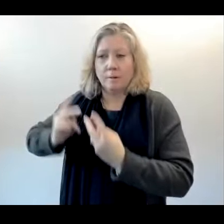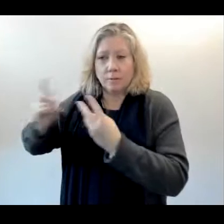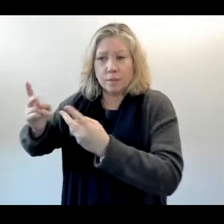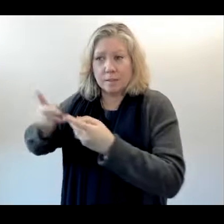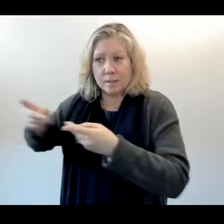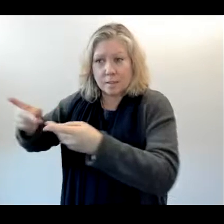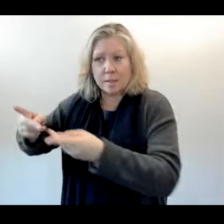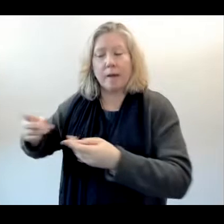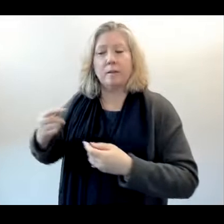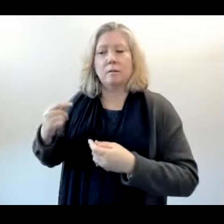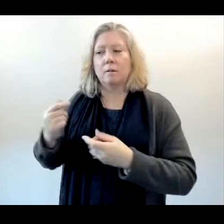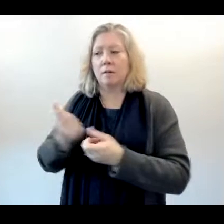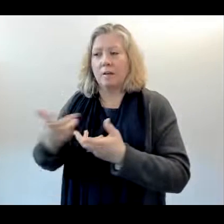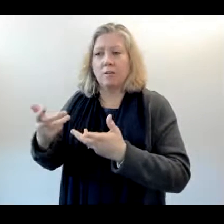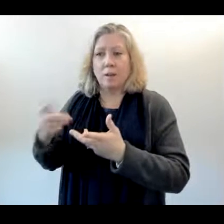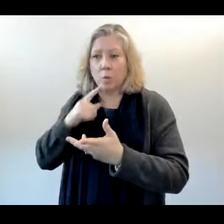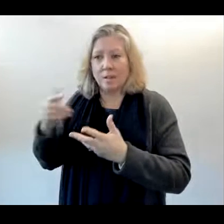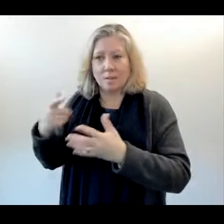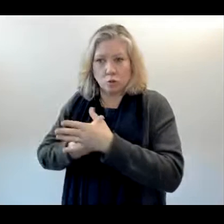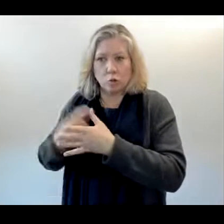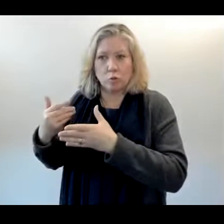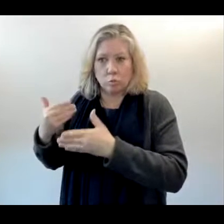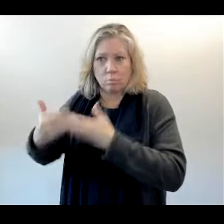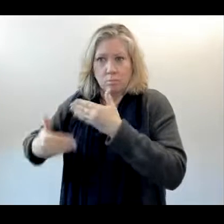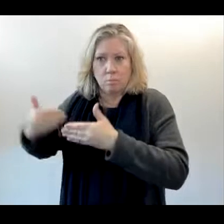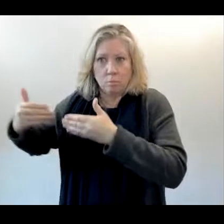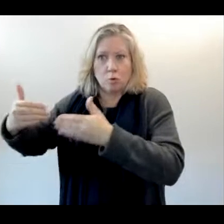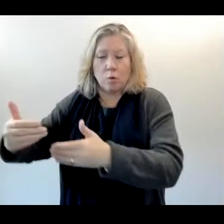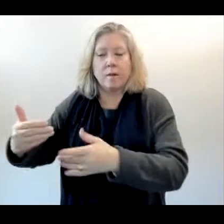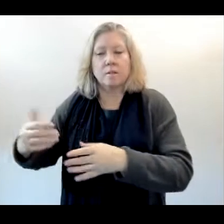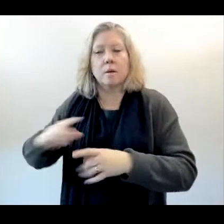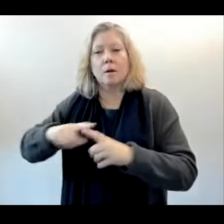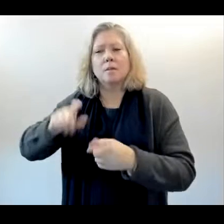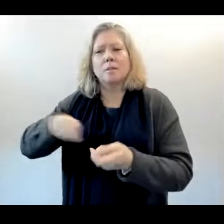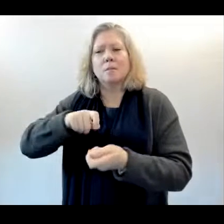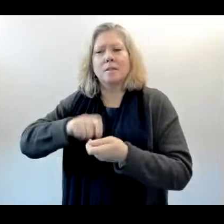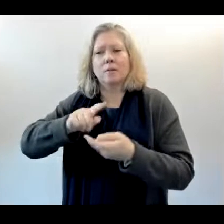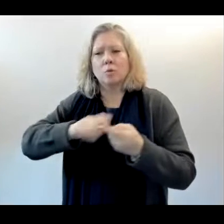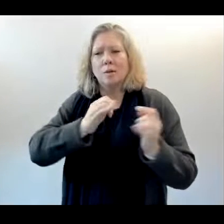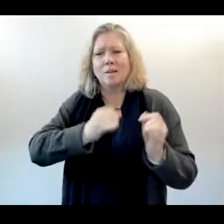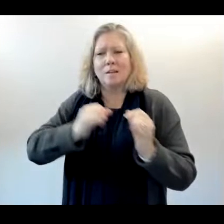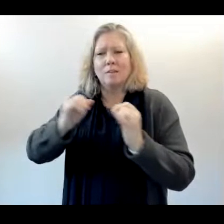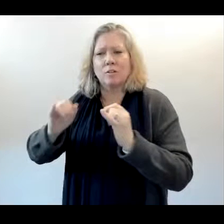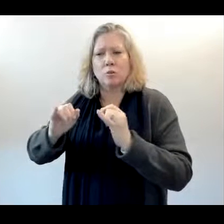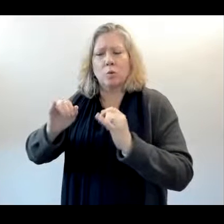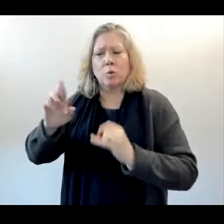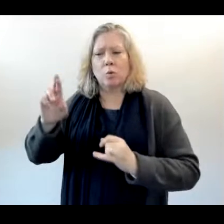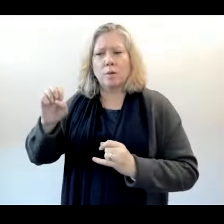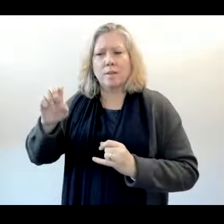along, I guess specifically though to the individual developments, the Reed